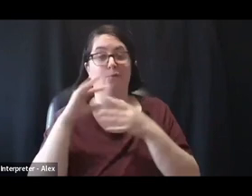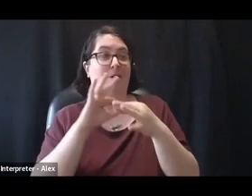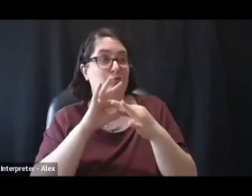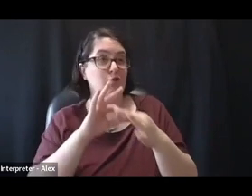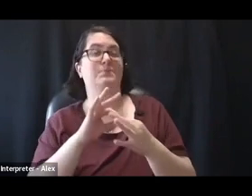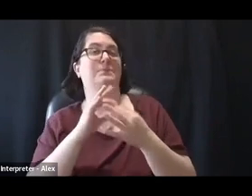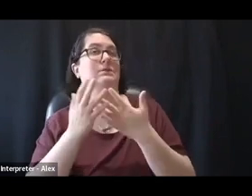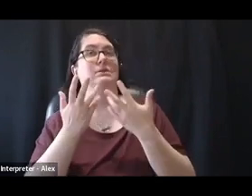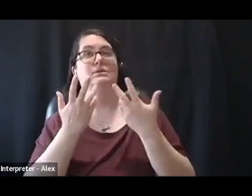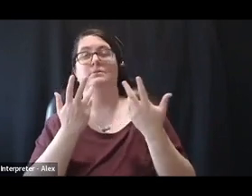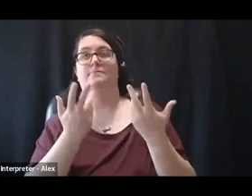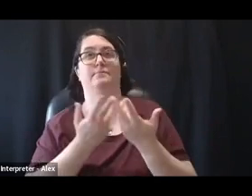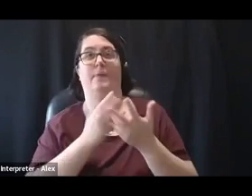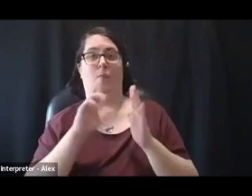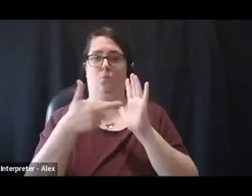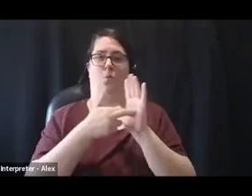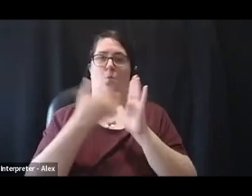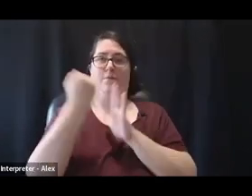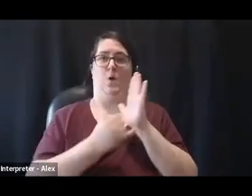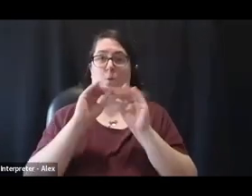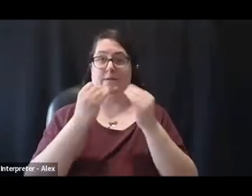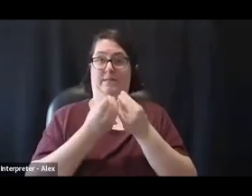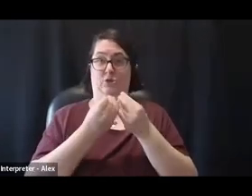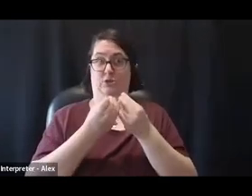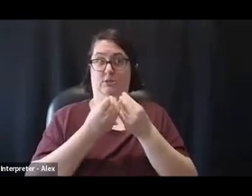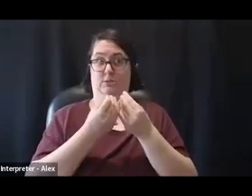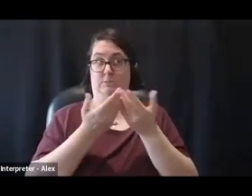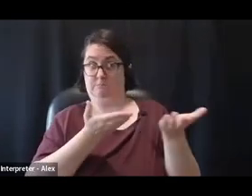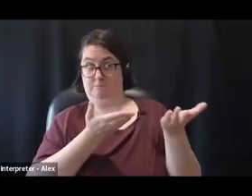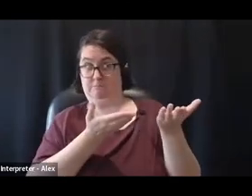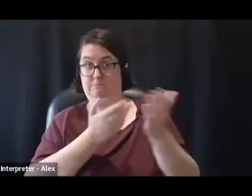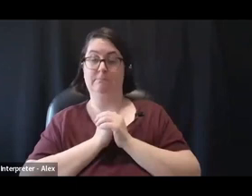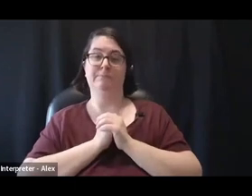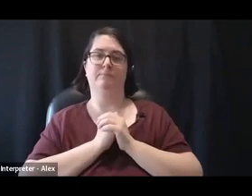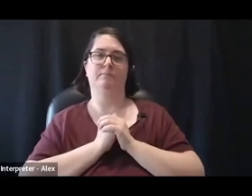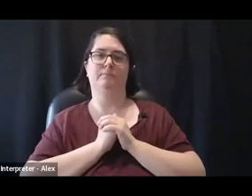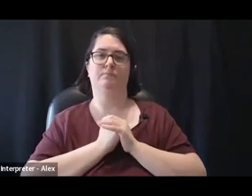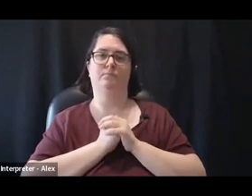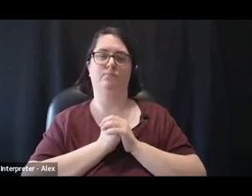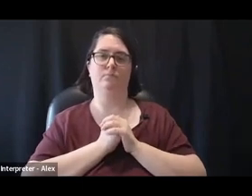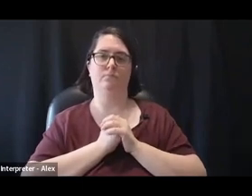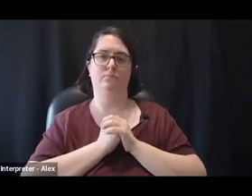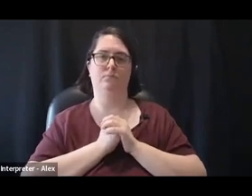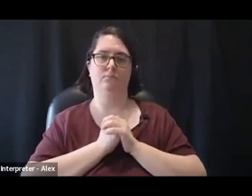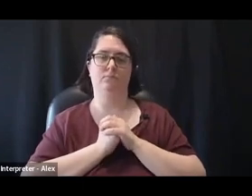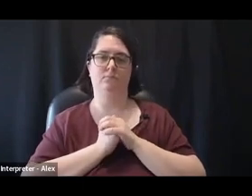relationships and the role of arts organization, perhaps, in developing those shared narrative.